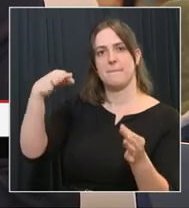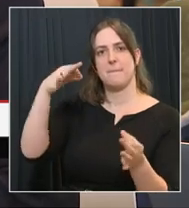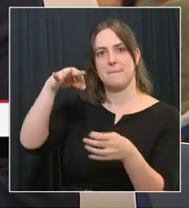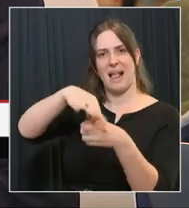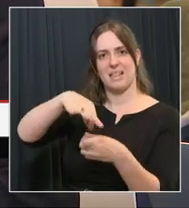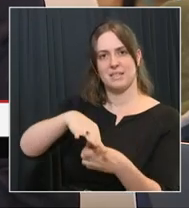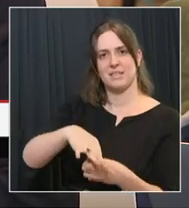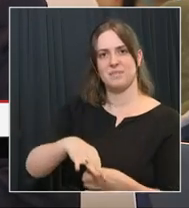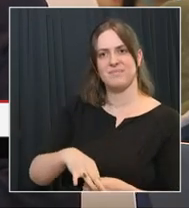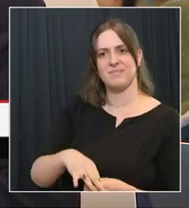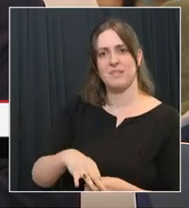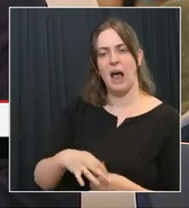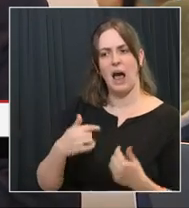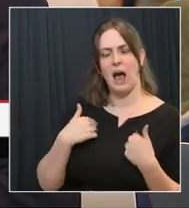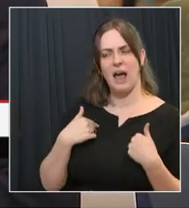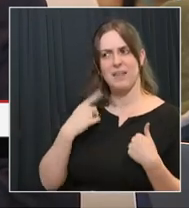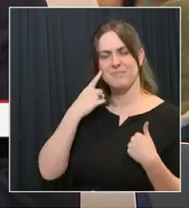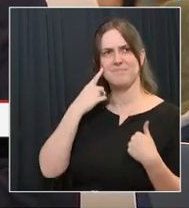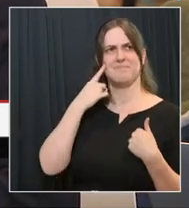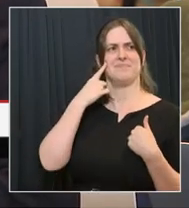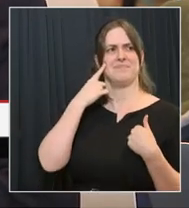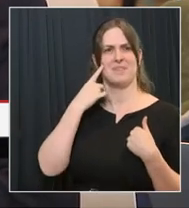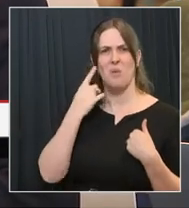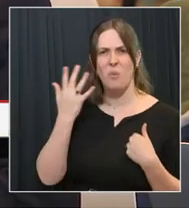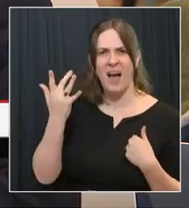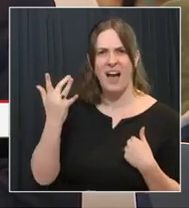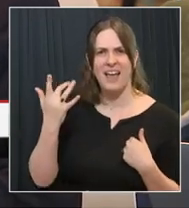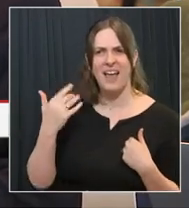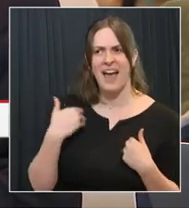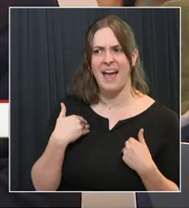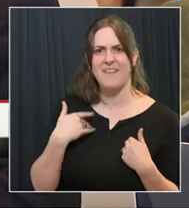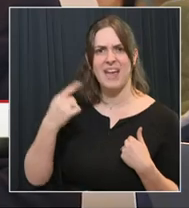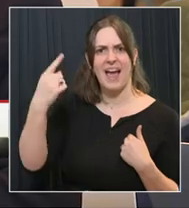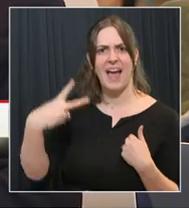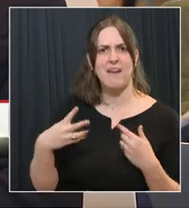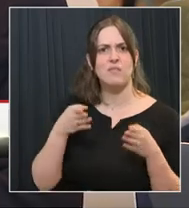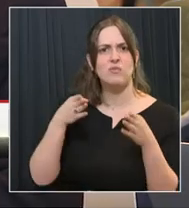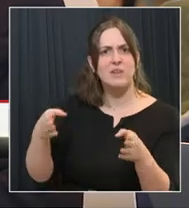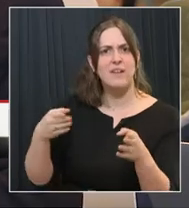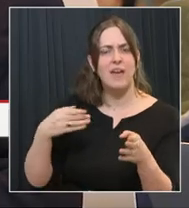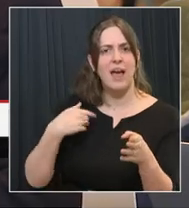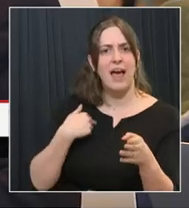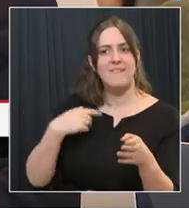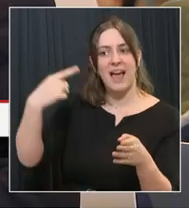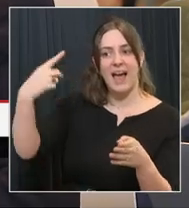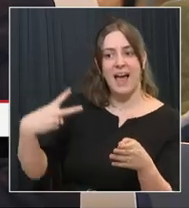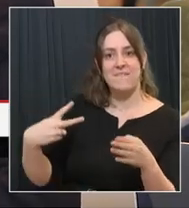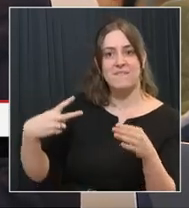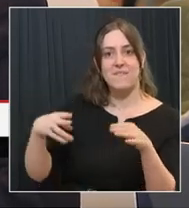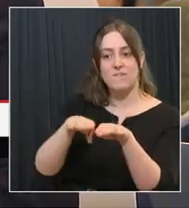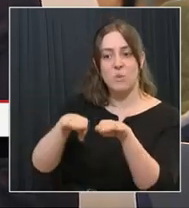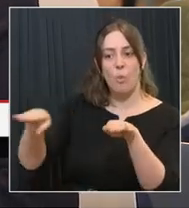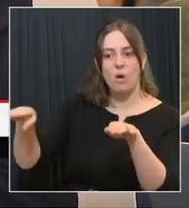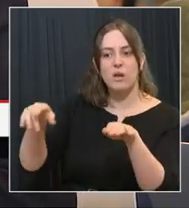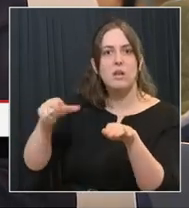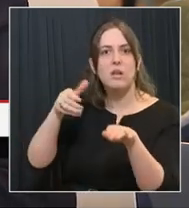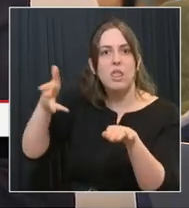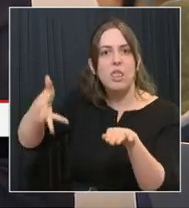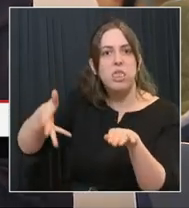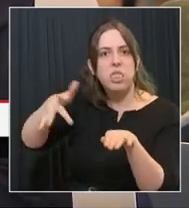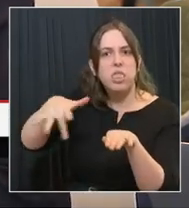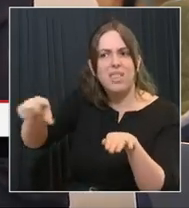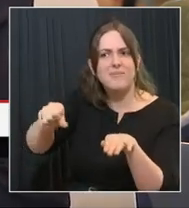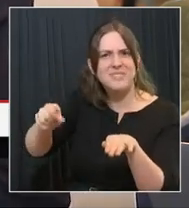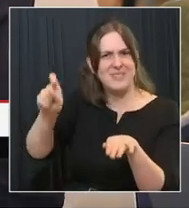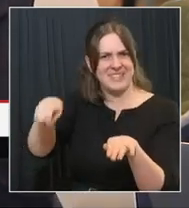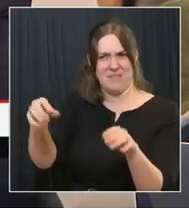Street that is not being used. And then I had someone go over there and take photographs. I dare say I'm concerned